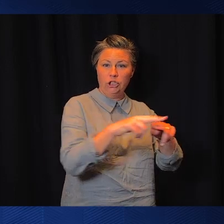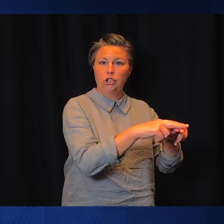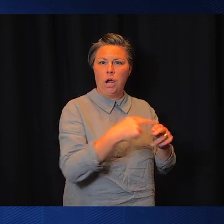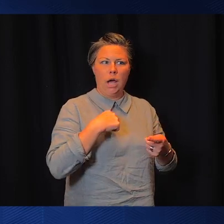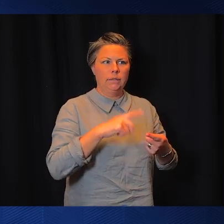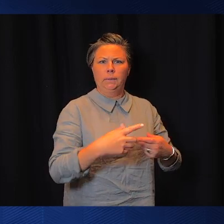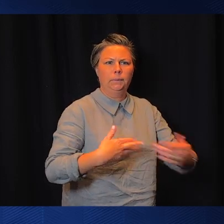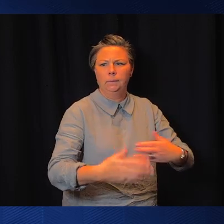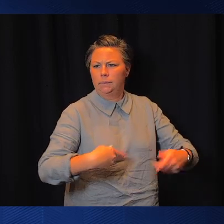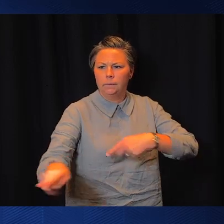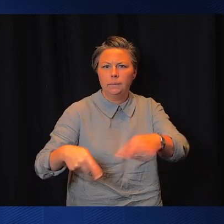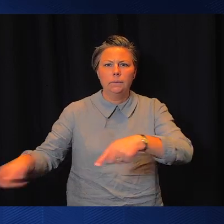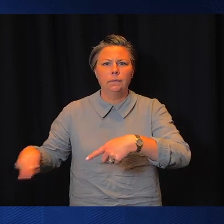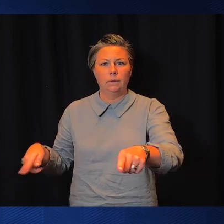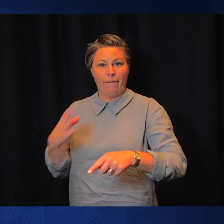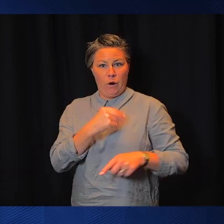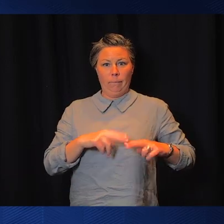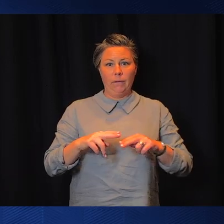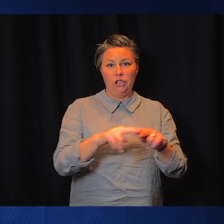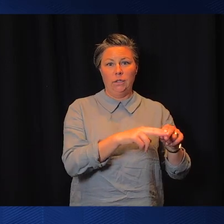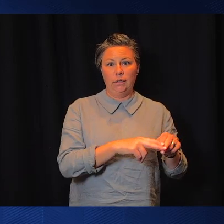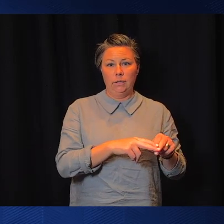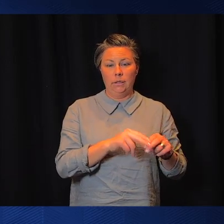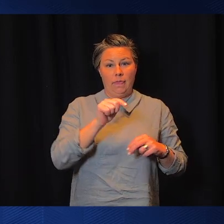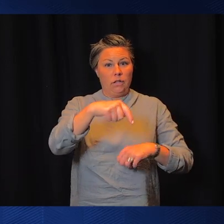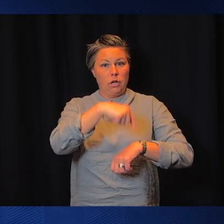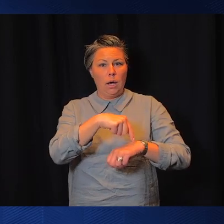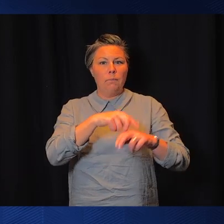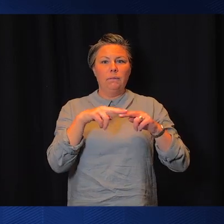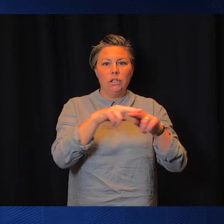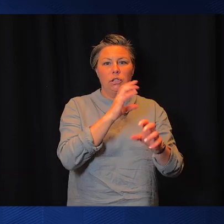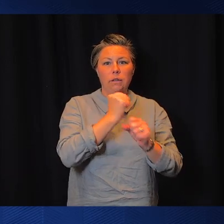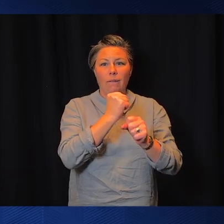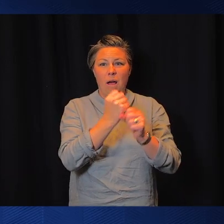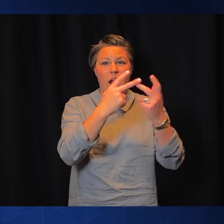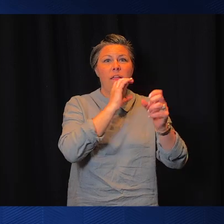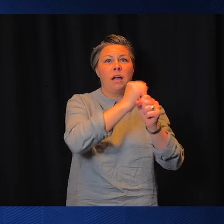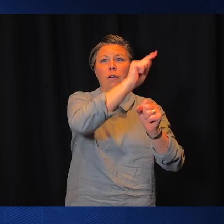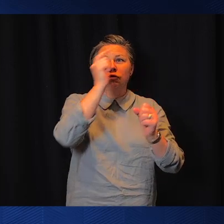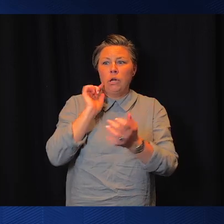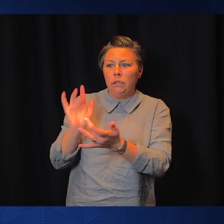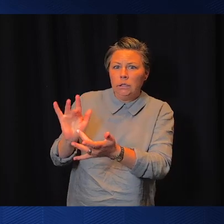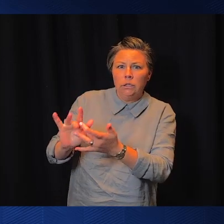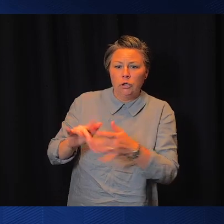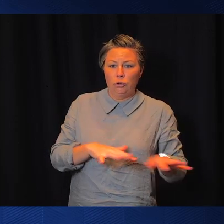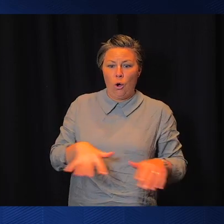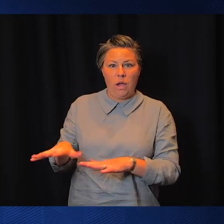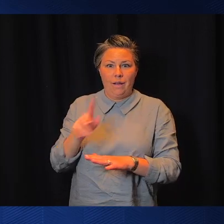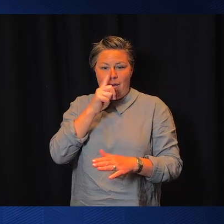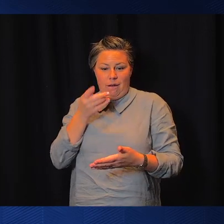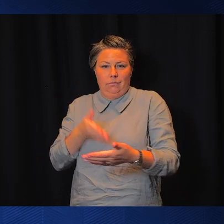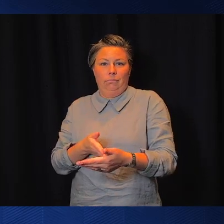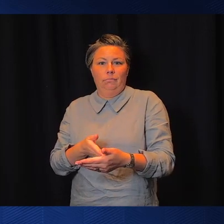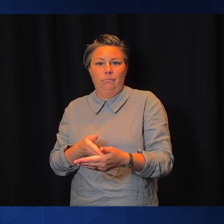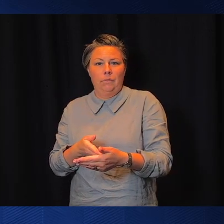is during the time when the government of Fiji and everybody else was trying to connect to Tonga. They couldn't. But because I'm Tongan myself, I